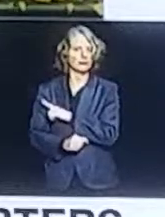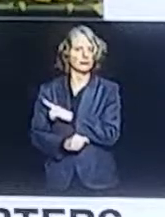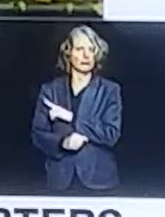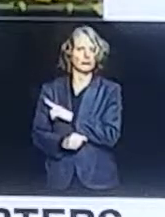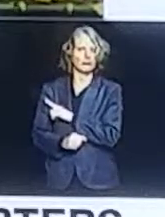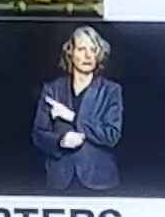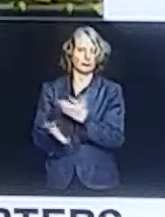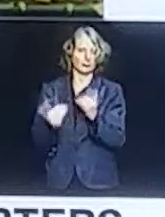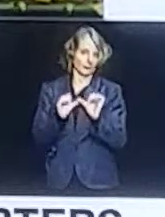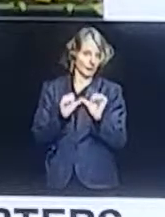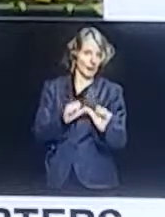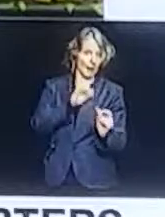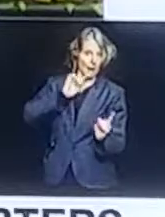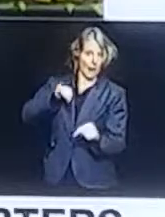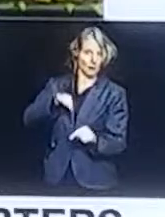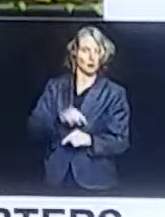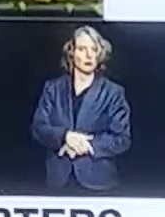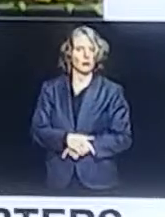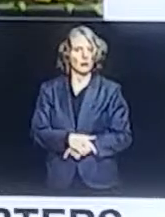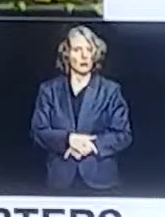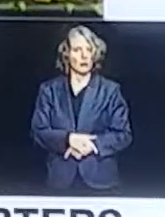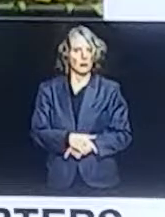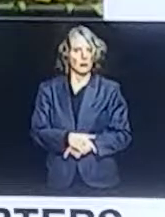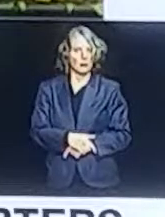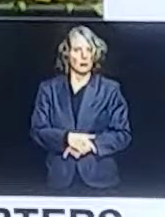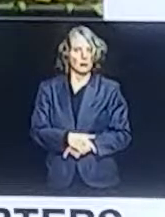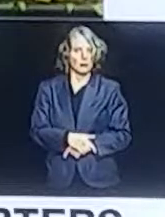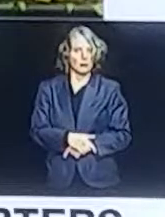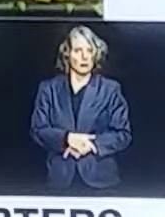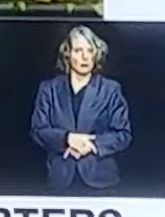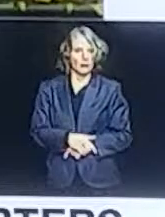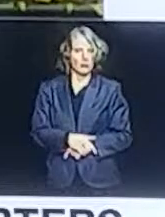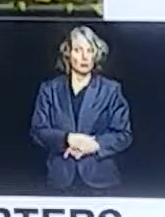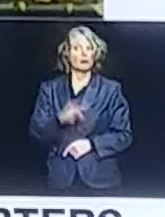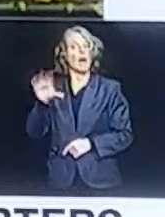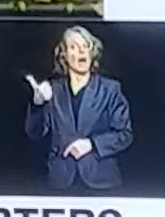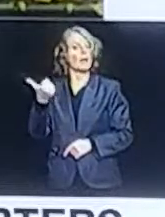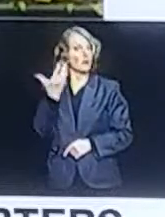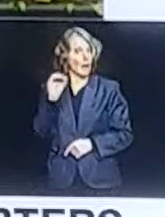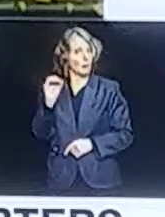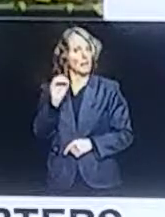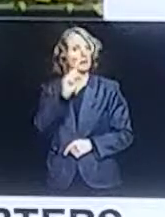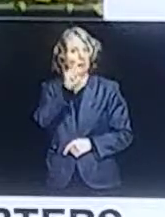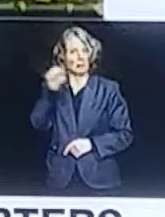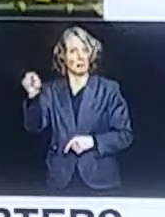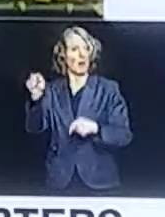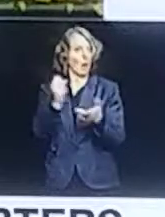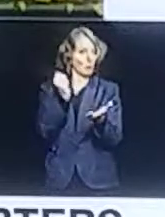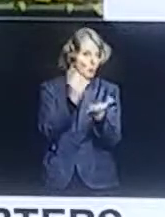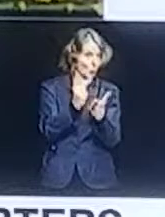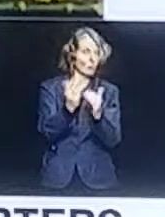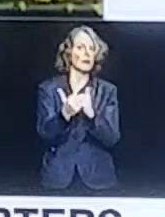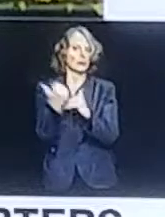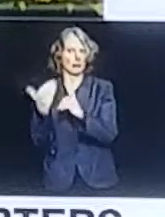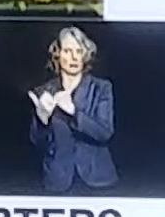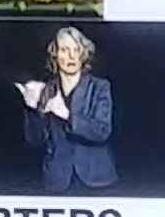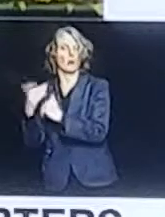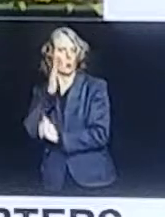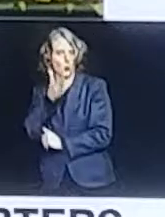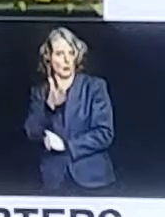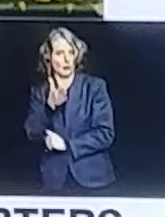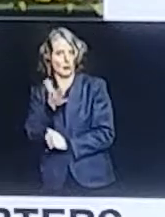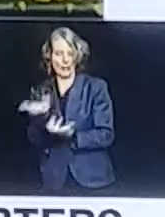We know that we're looking to receive more doses from different companies as they get approved as well. This